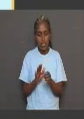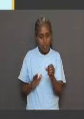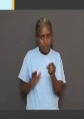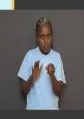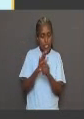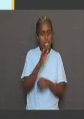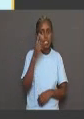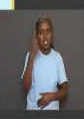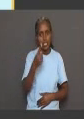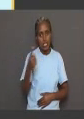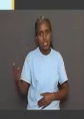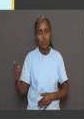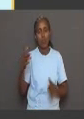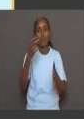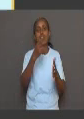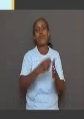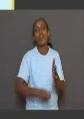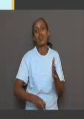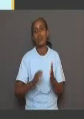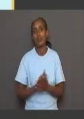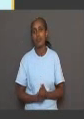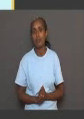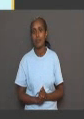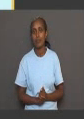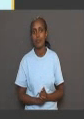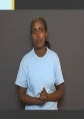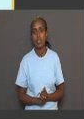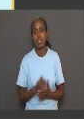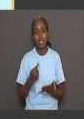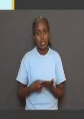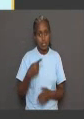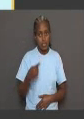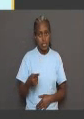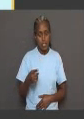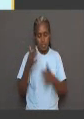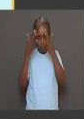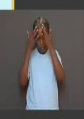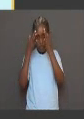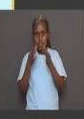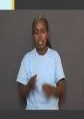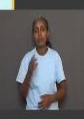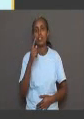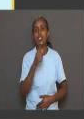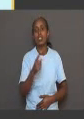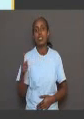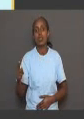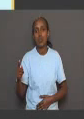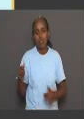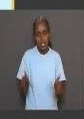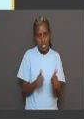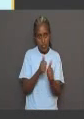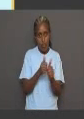in each of the values. Then determine each of the